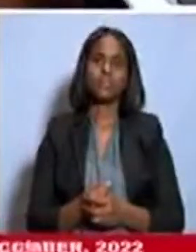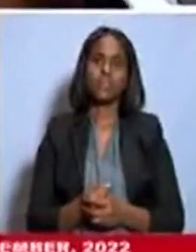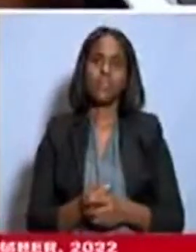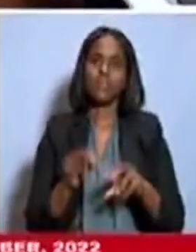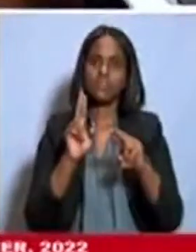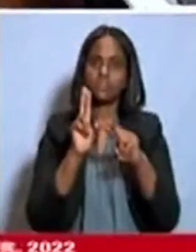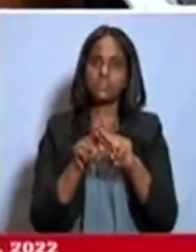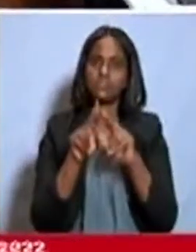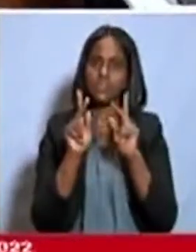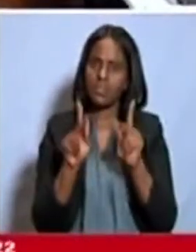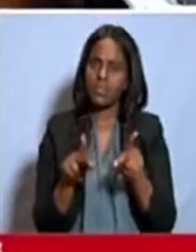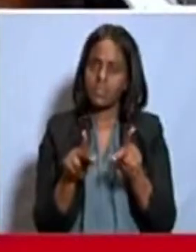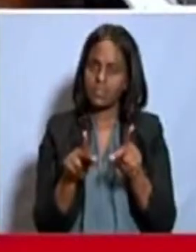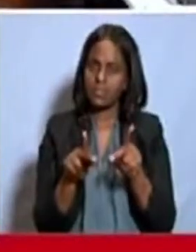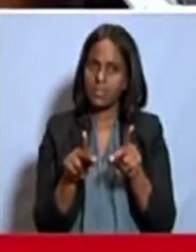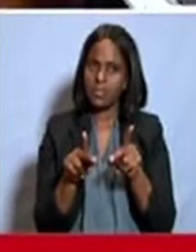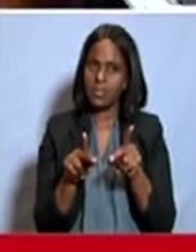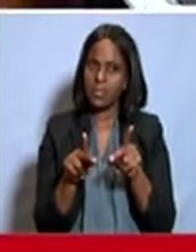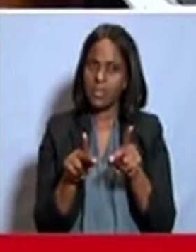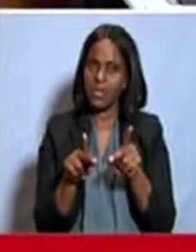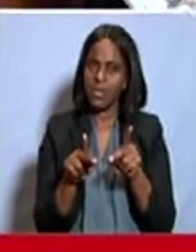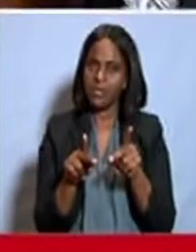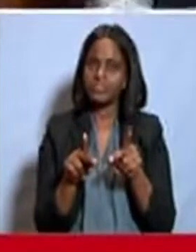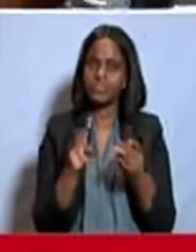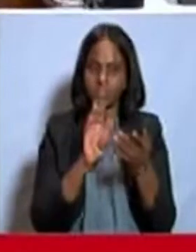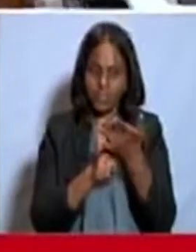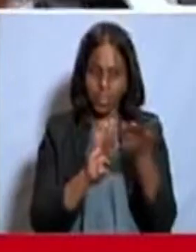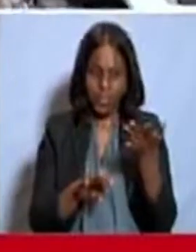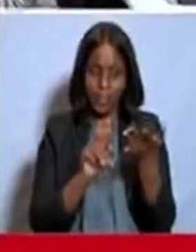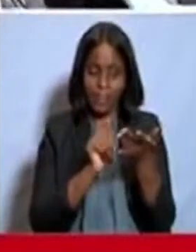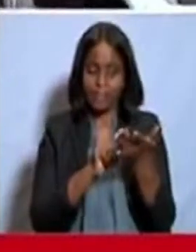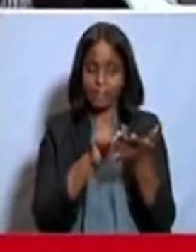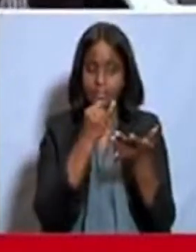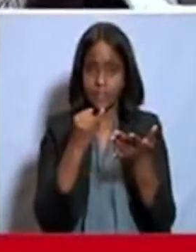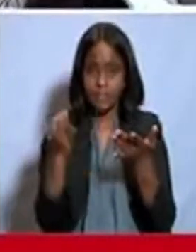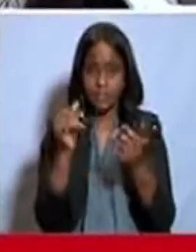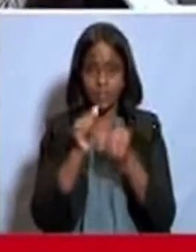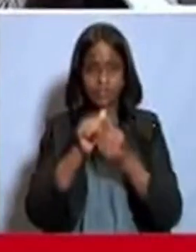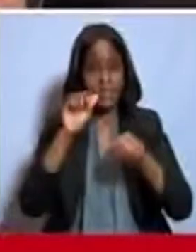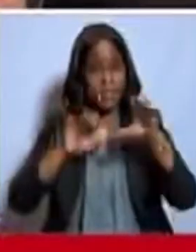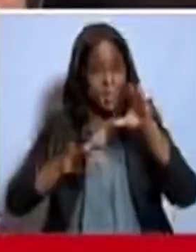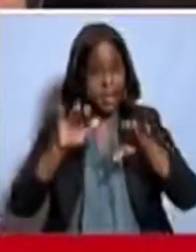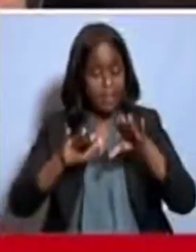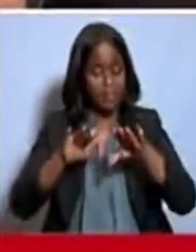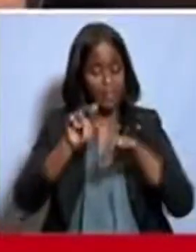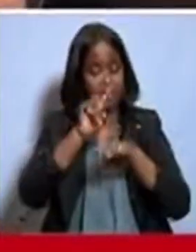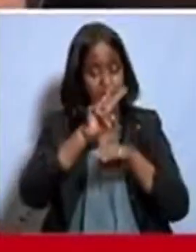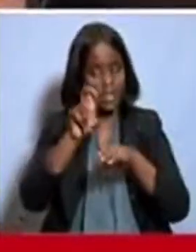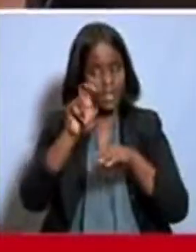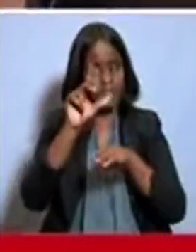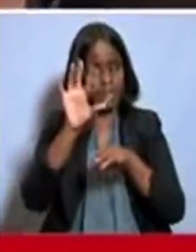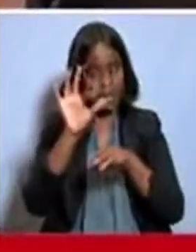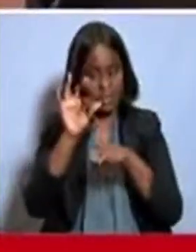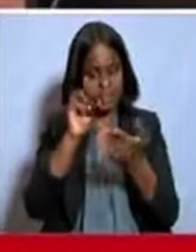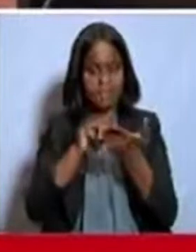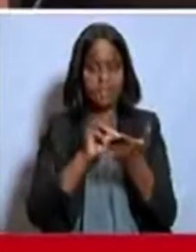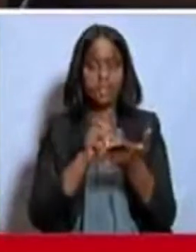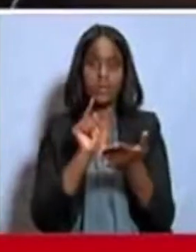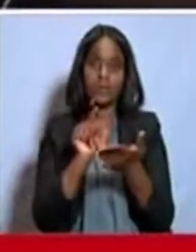Chair, I believe it's the issue to do with the balance, the